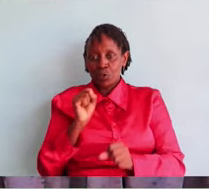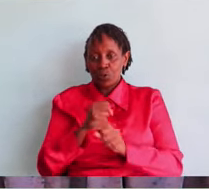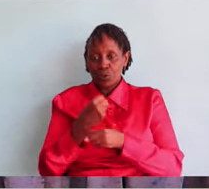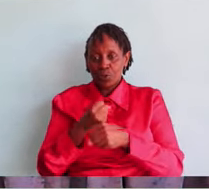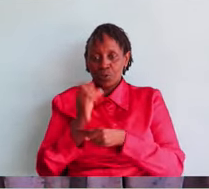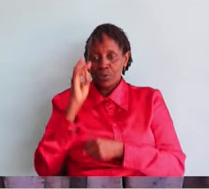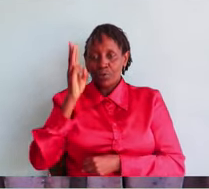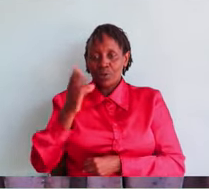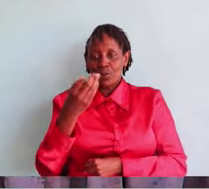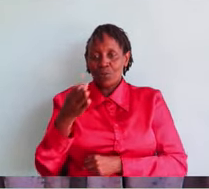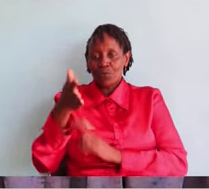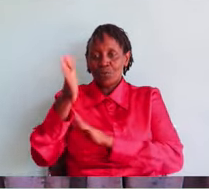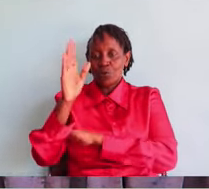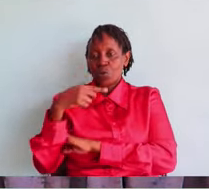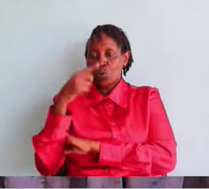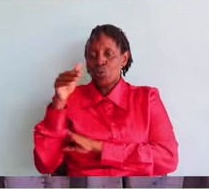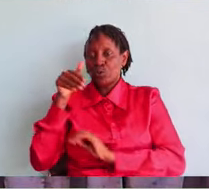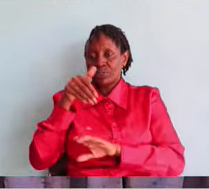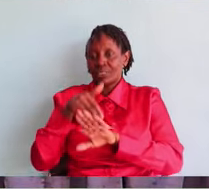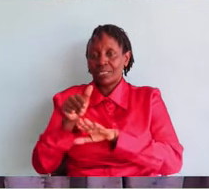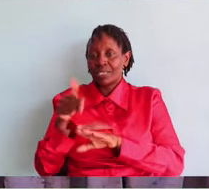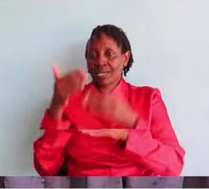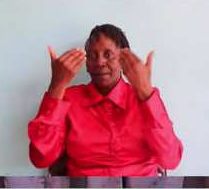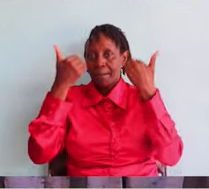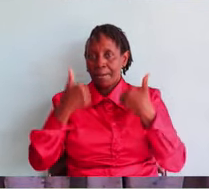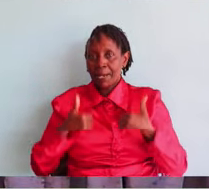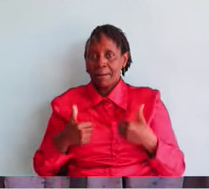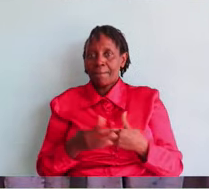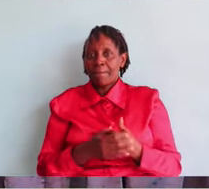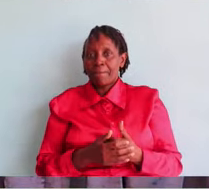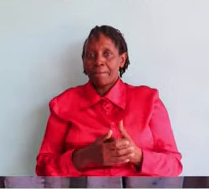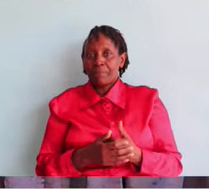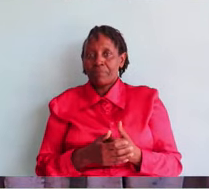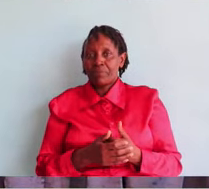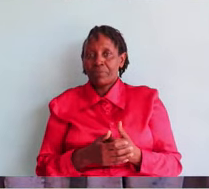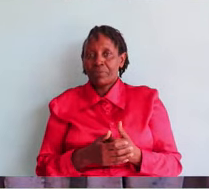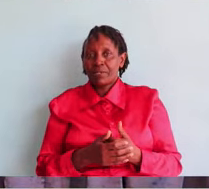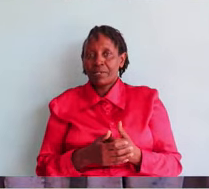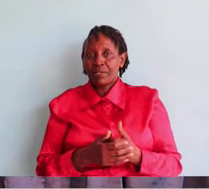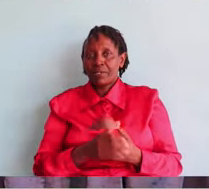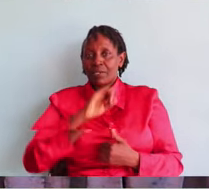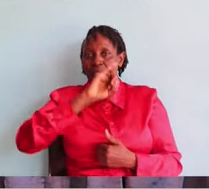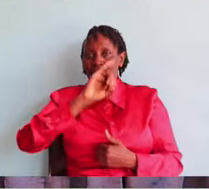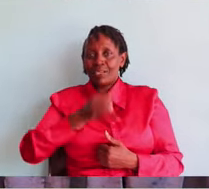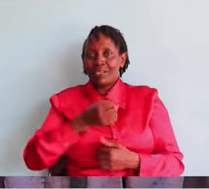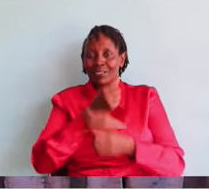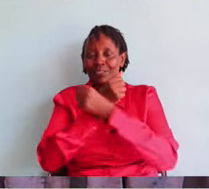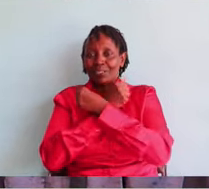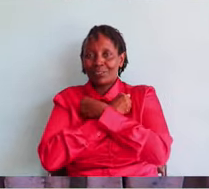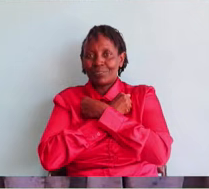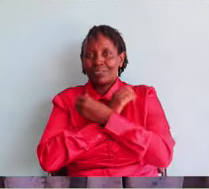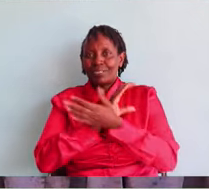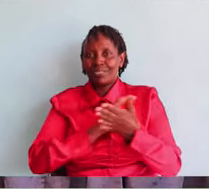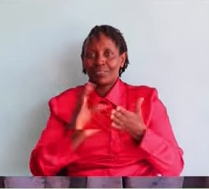him who sent me and to finish his work. That's what he said in John 4, that for now, who sent him?